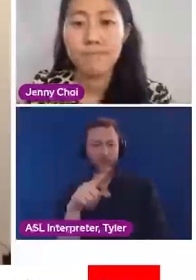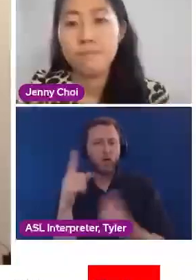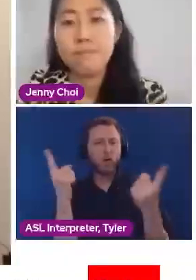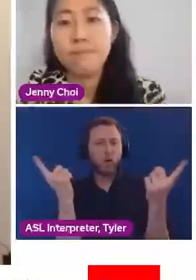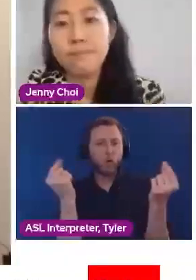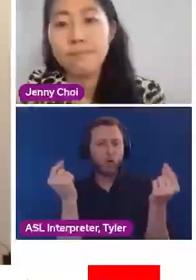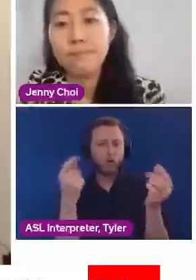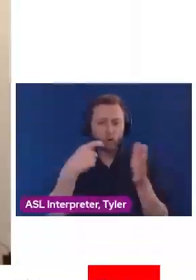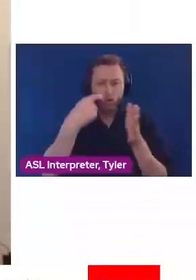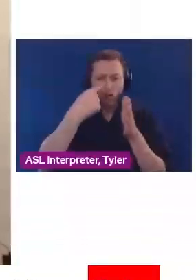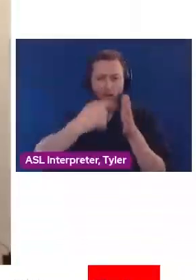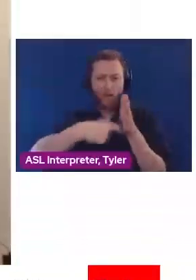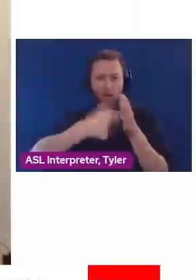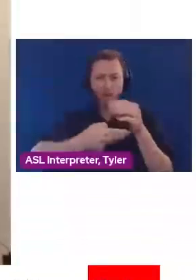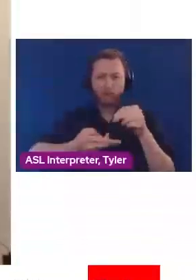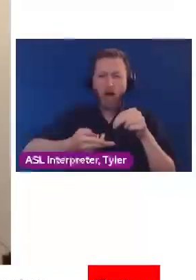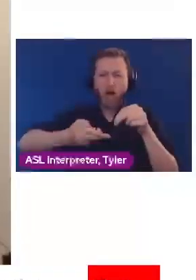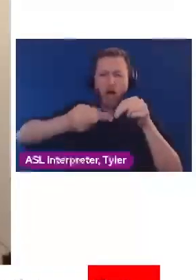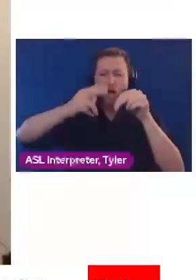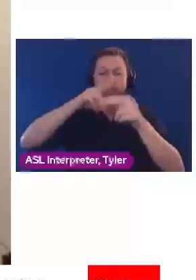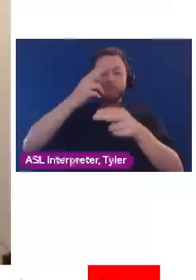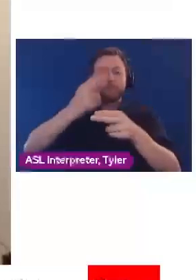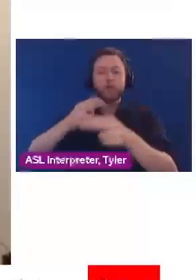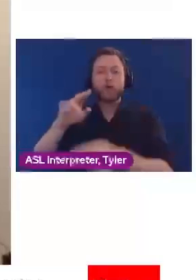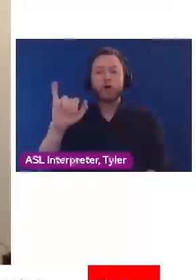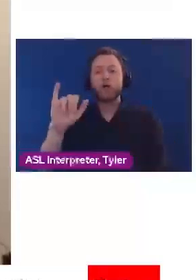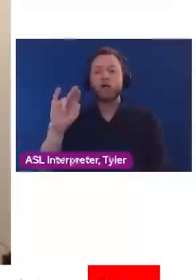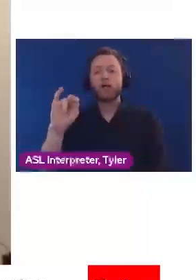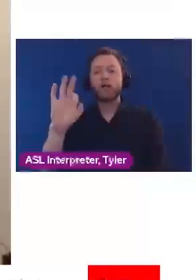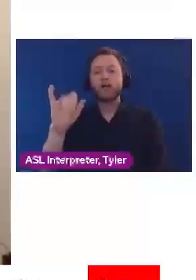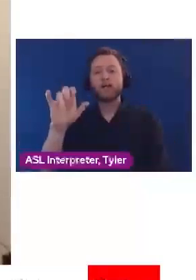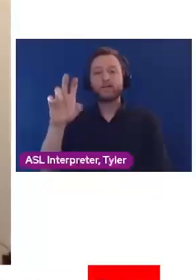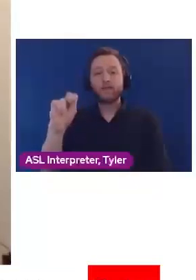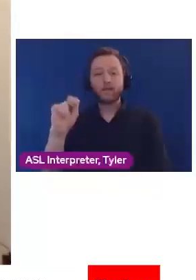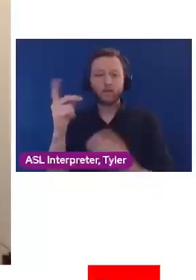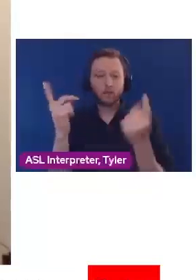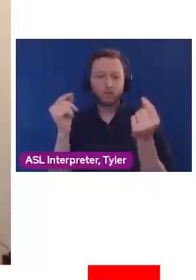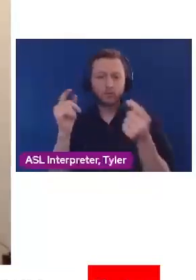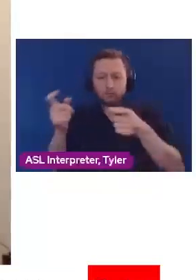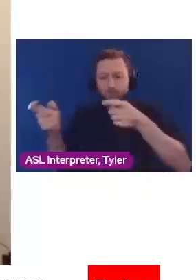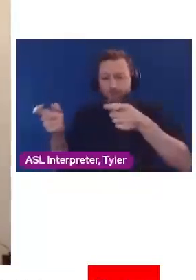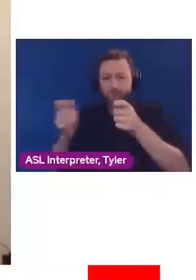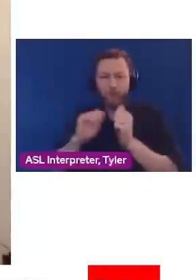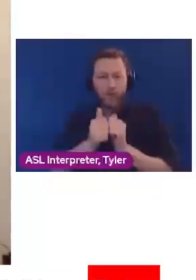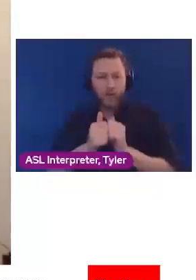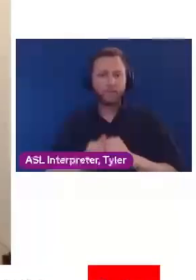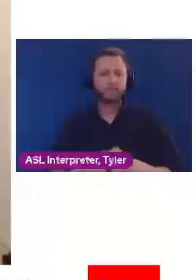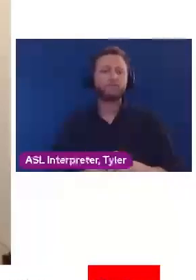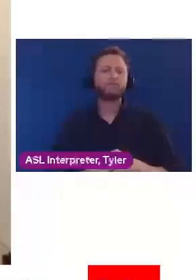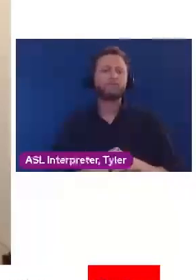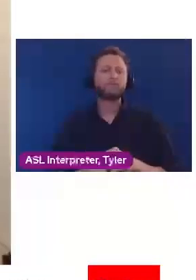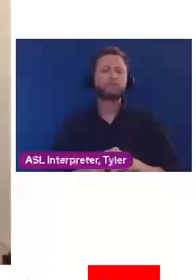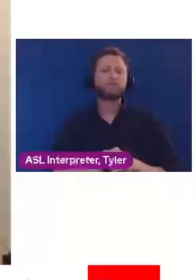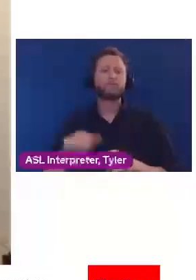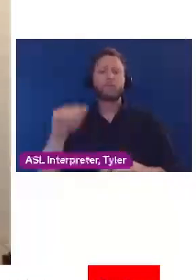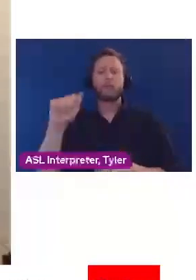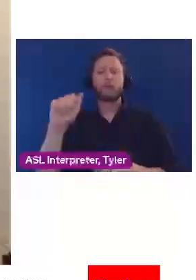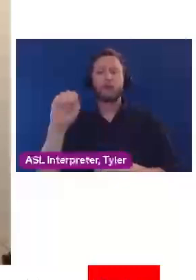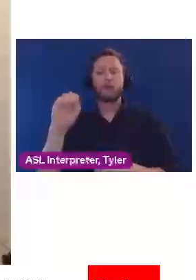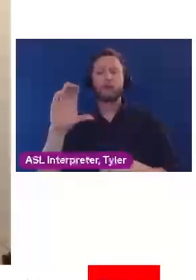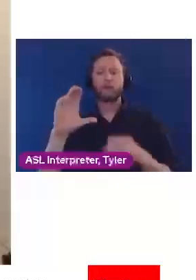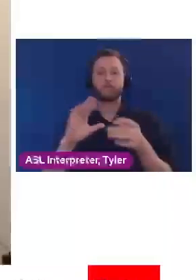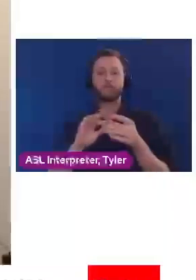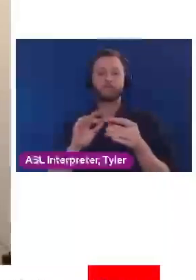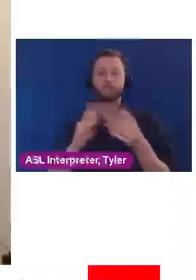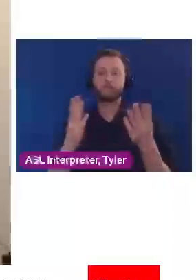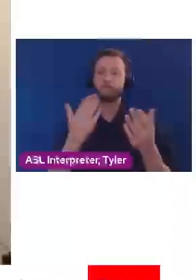So, this is an incredibly critical point. And I'm glad that this question is coming up because there were so many things we had to discuss,